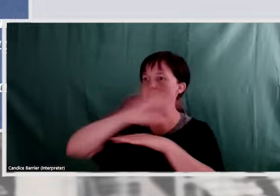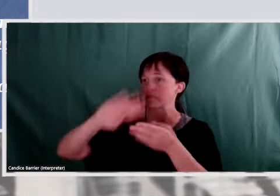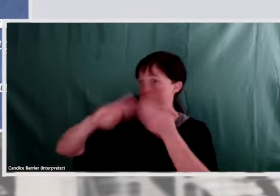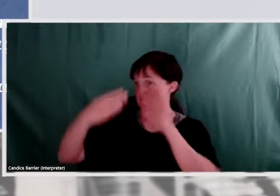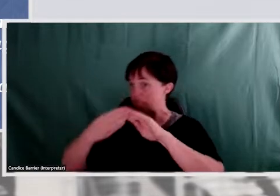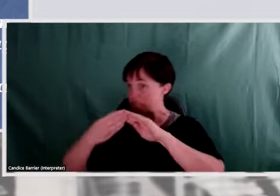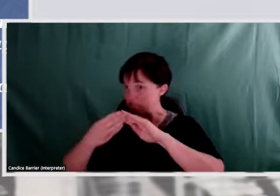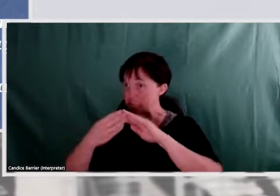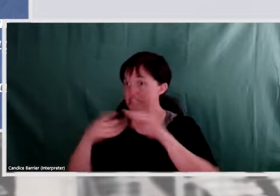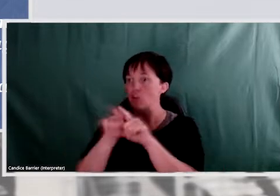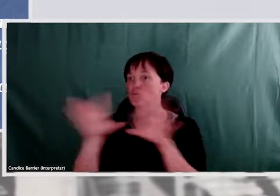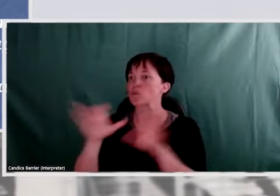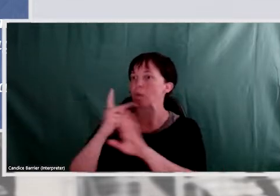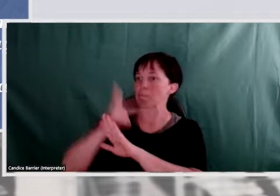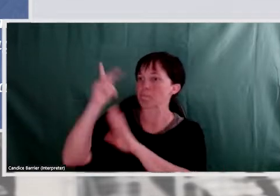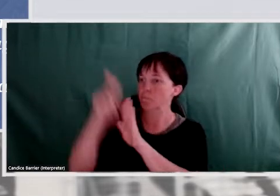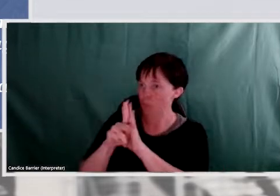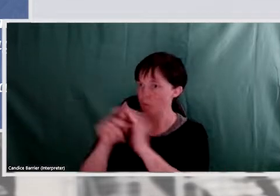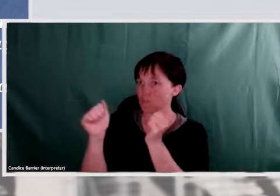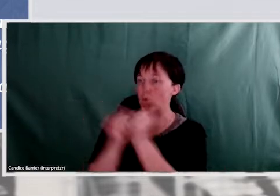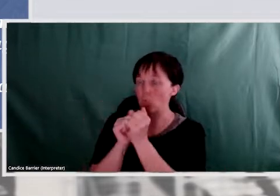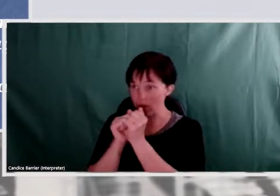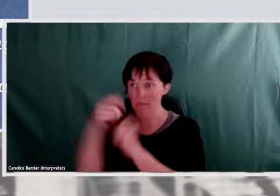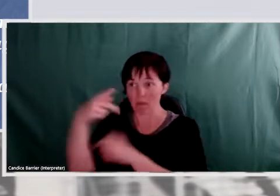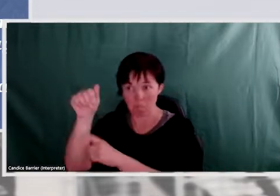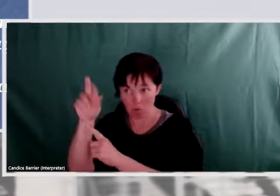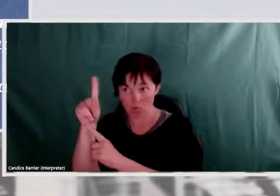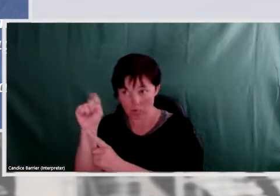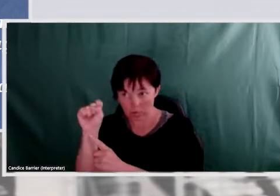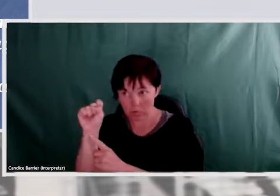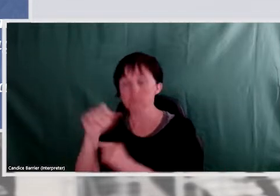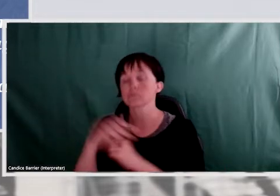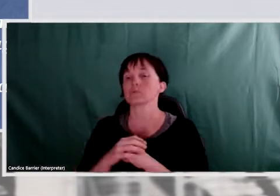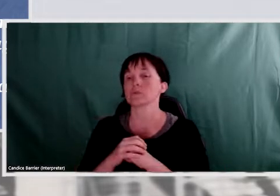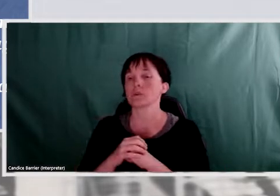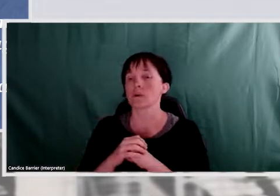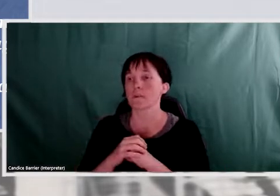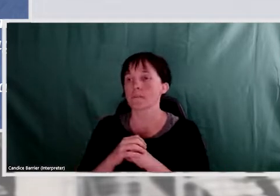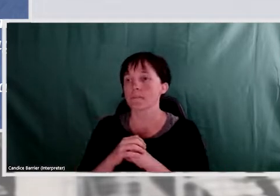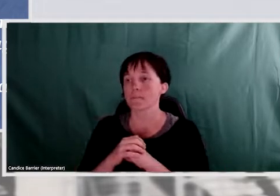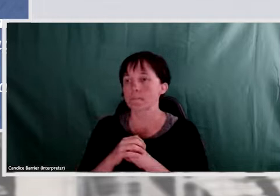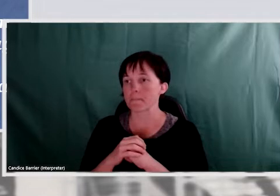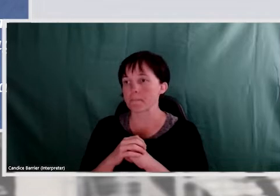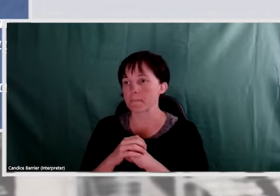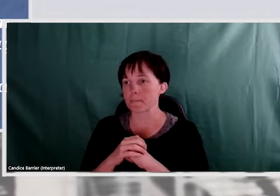also do programming within the parks. We are,